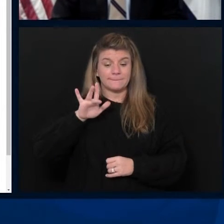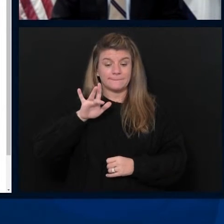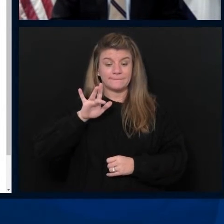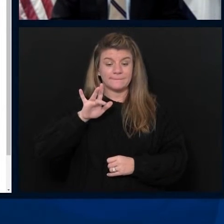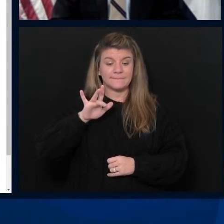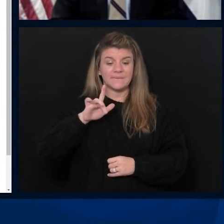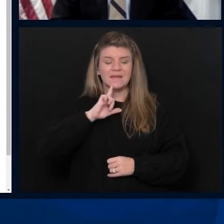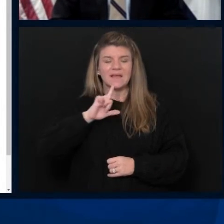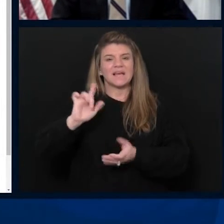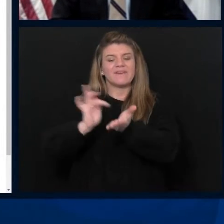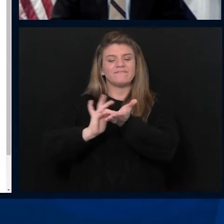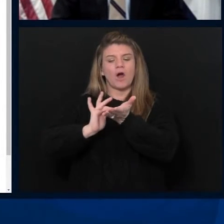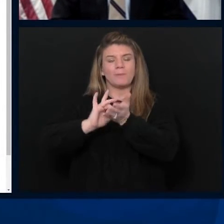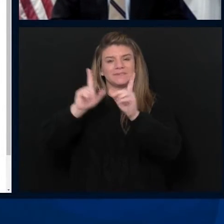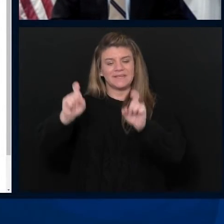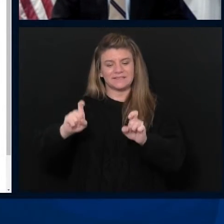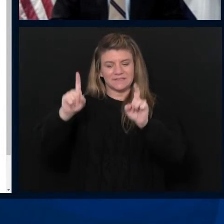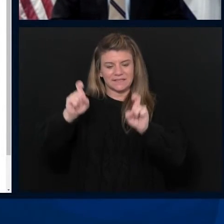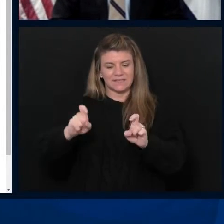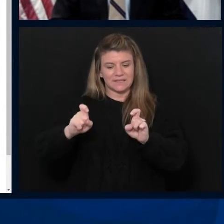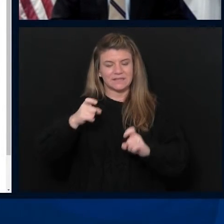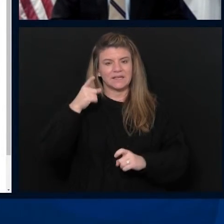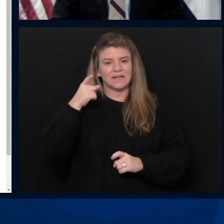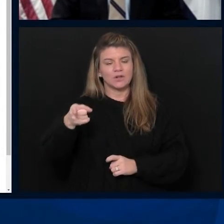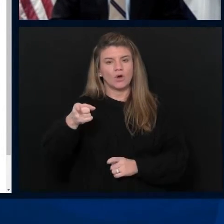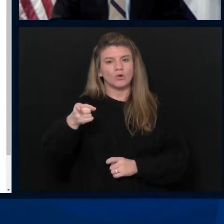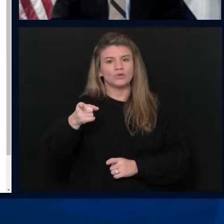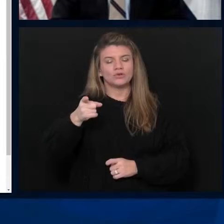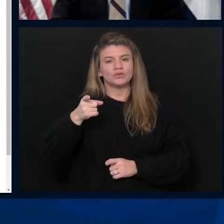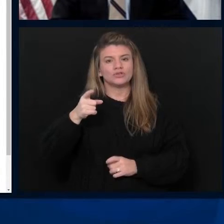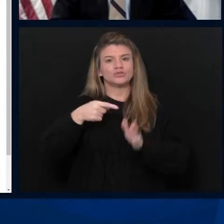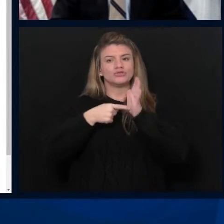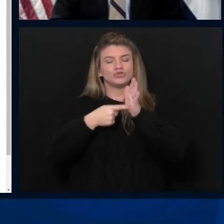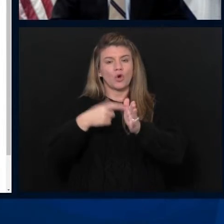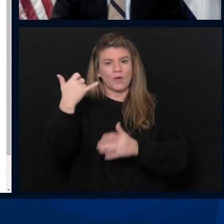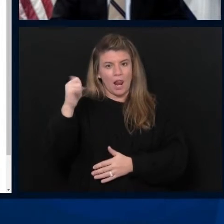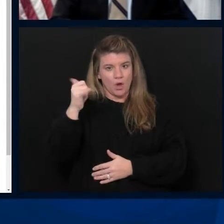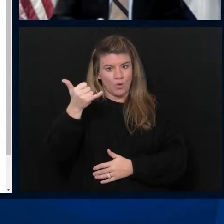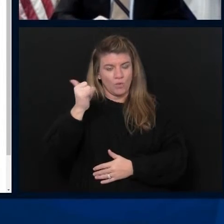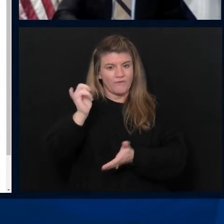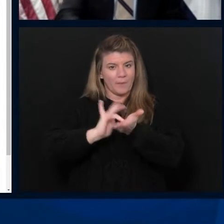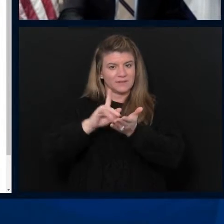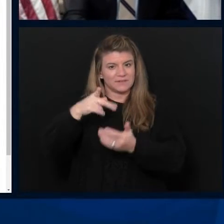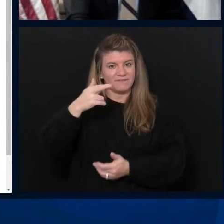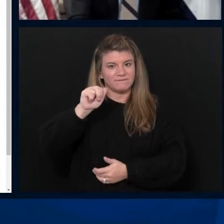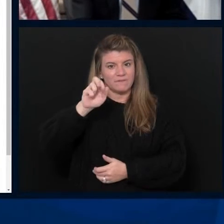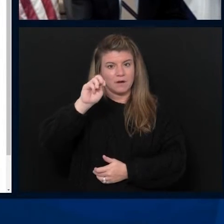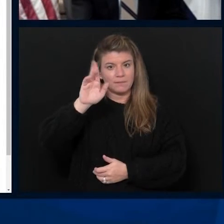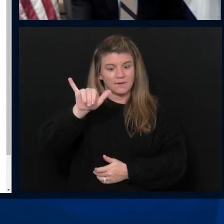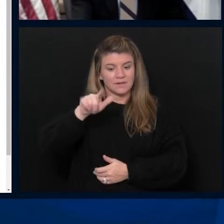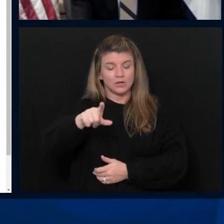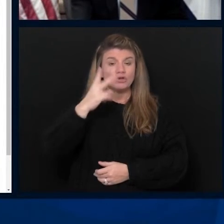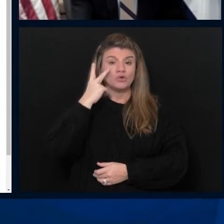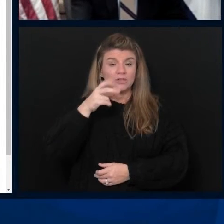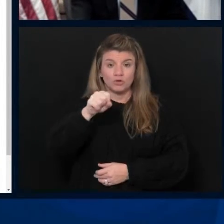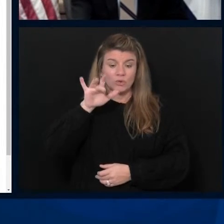the pharmacy testing, and those tabs show up in yellow. Let me mention, you can touch on any, if you